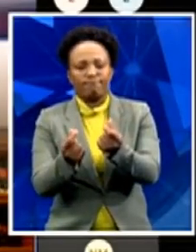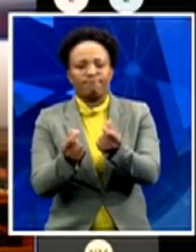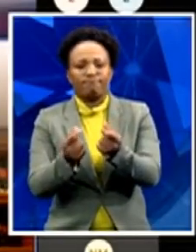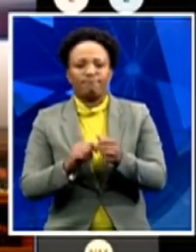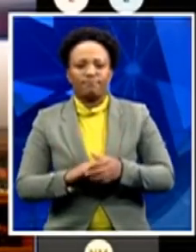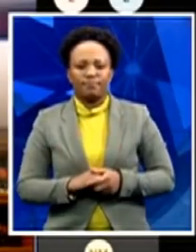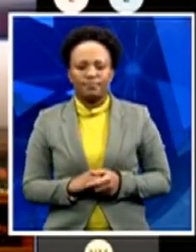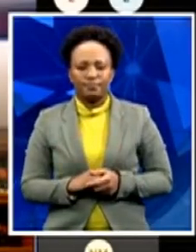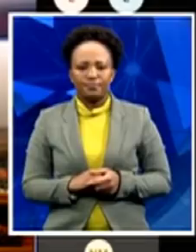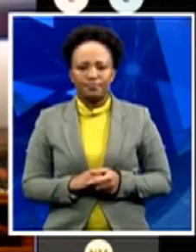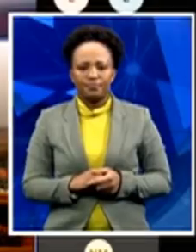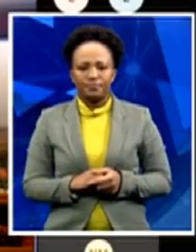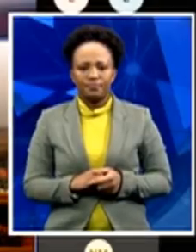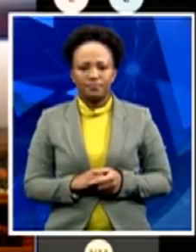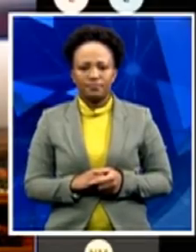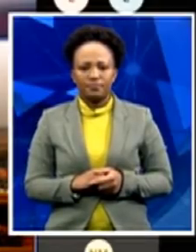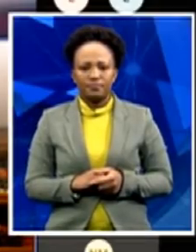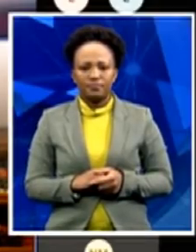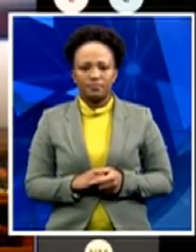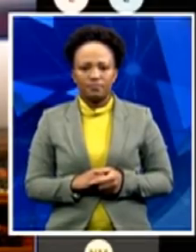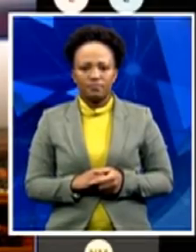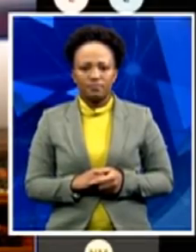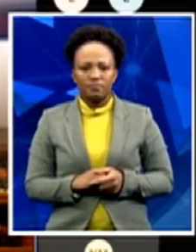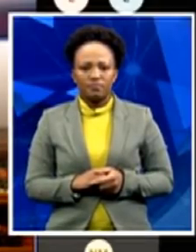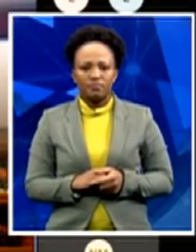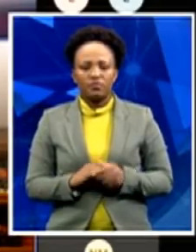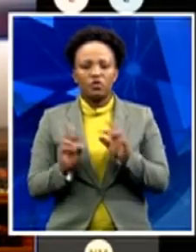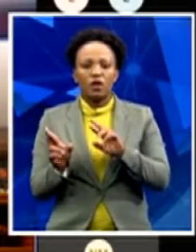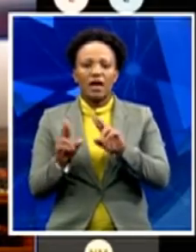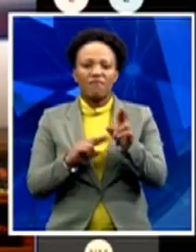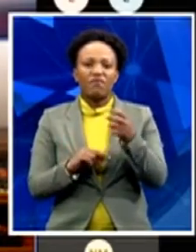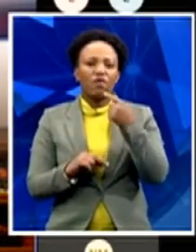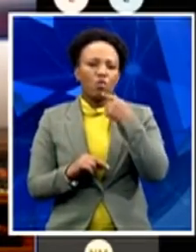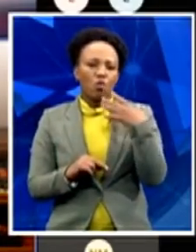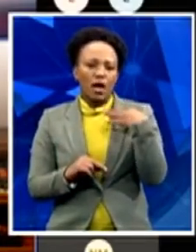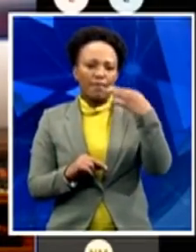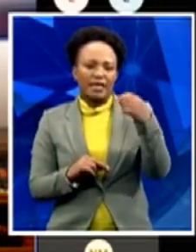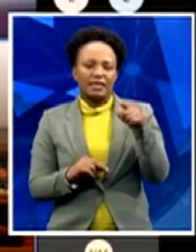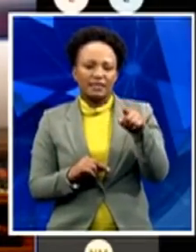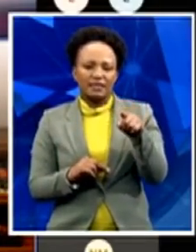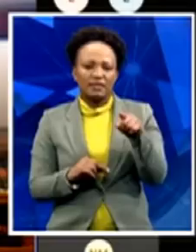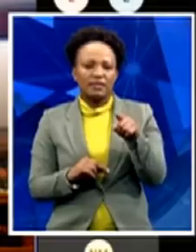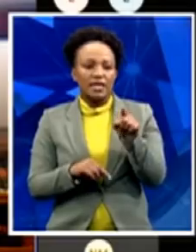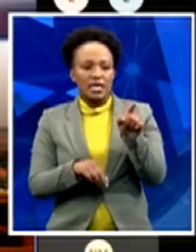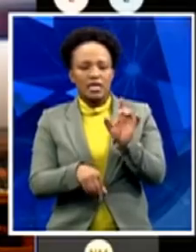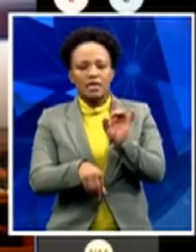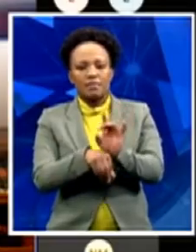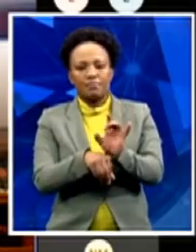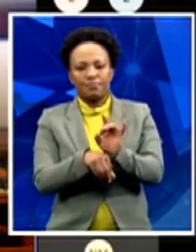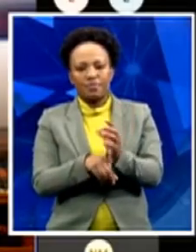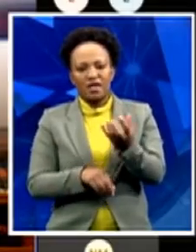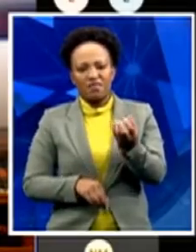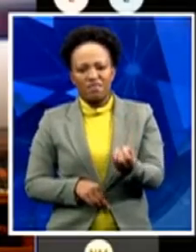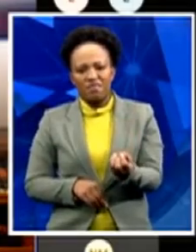That is a reference to the main application. He has advanced no submissions with regard to why his